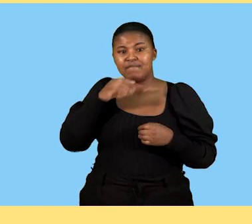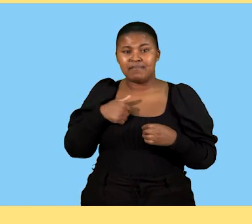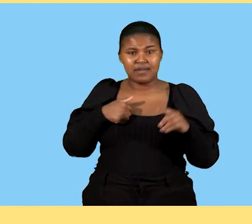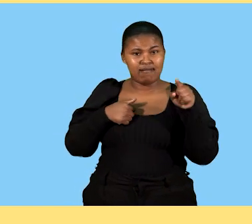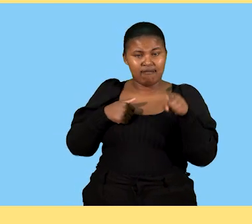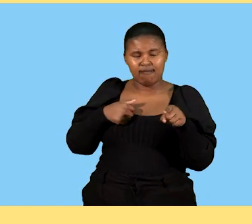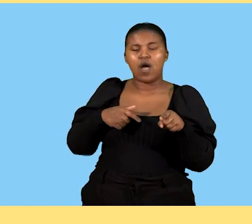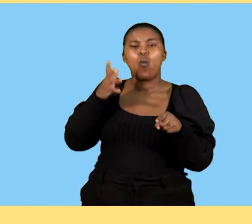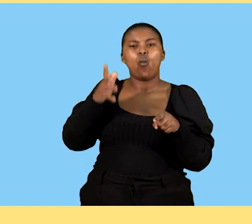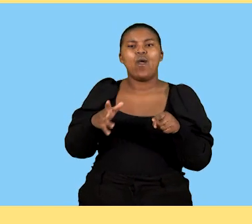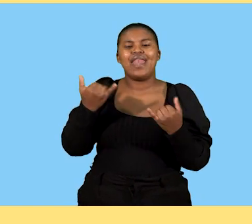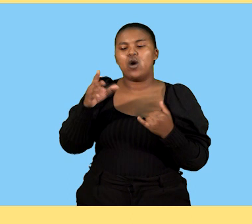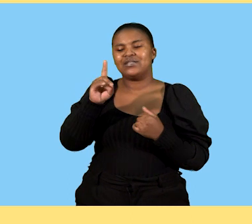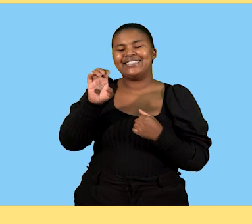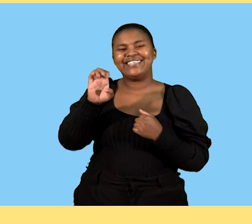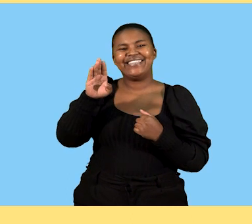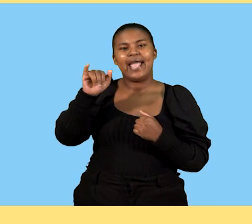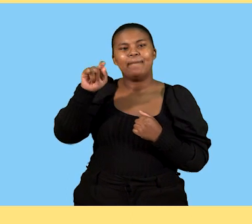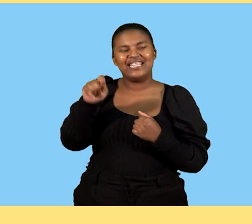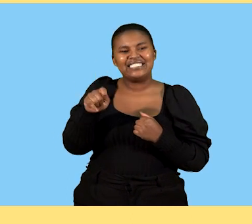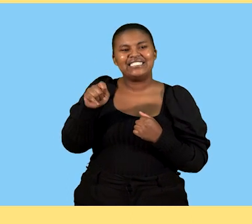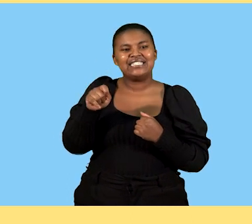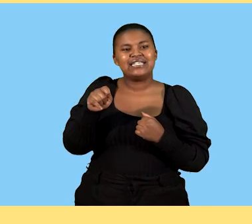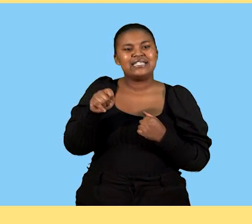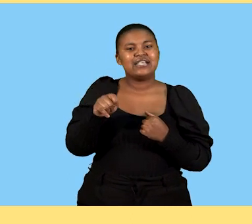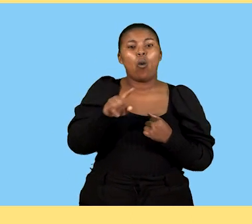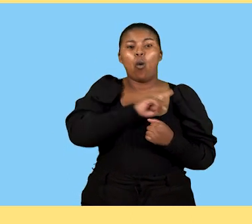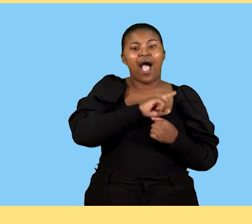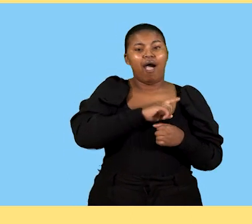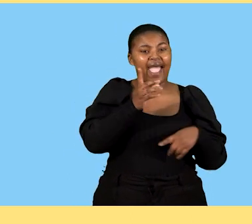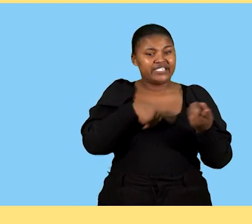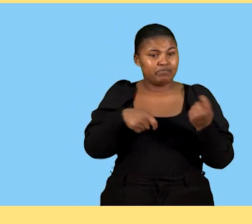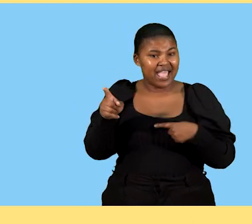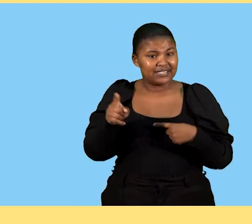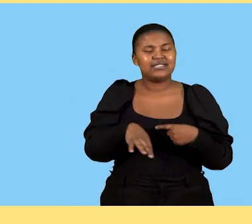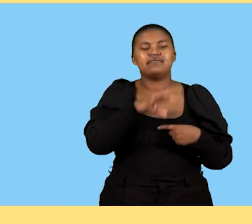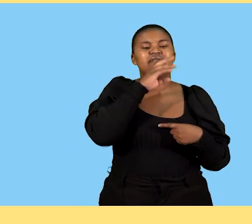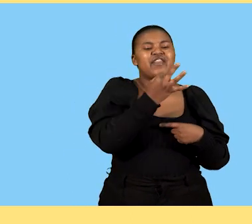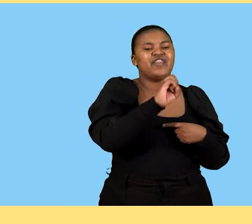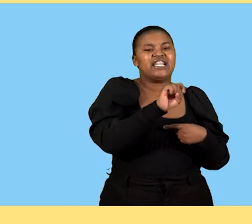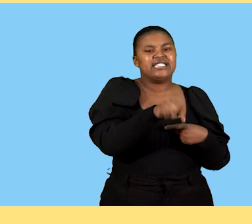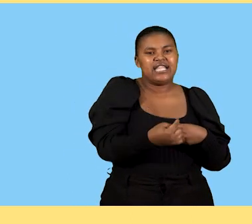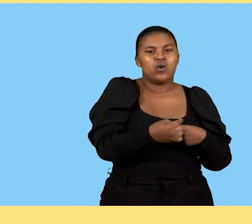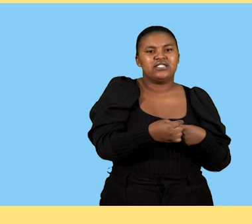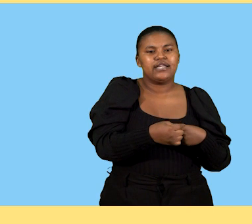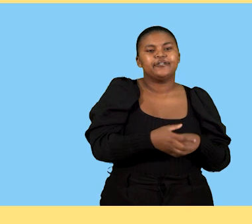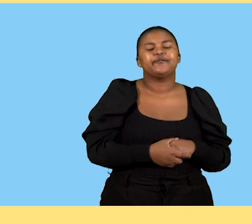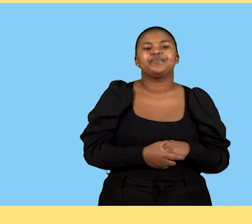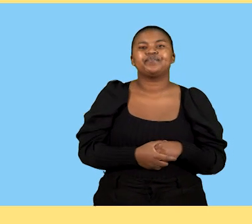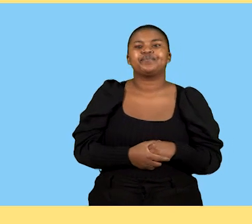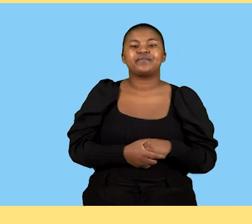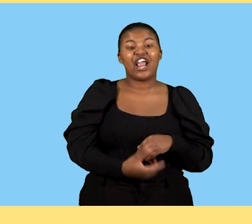to my depreciation account, I'm debiting it. I'm debiting it because it's an expense, remember, and it's